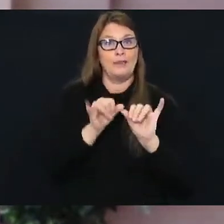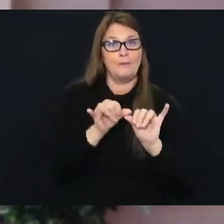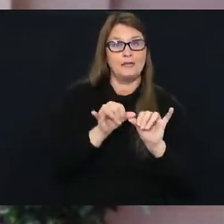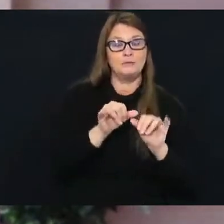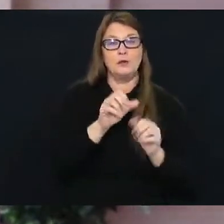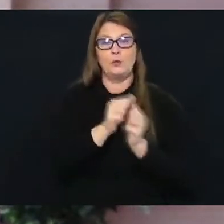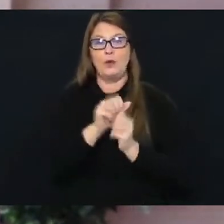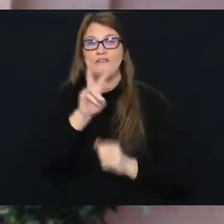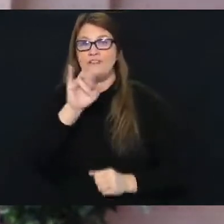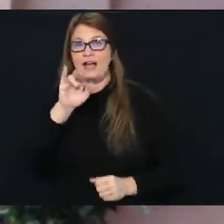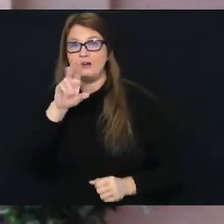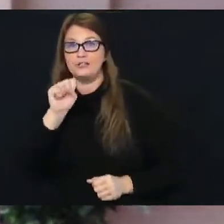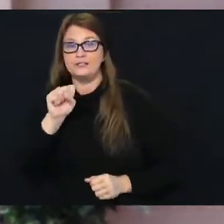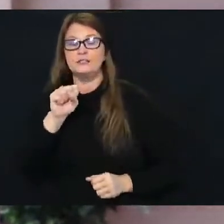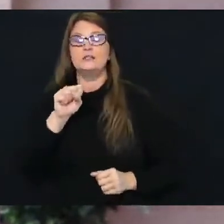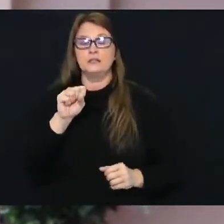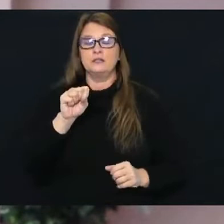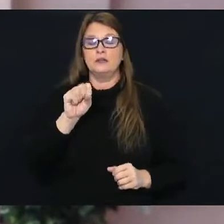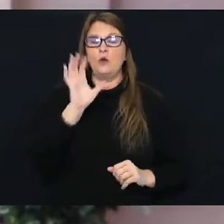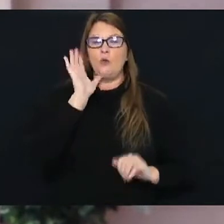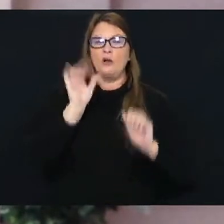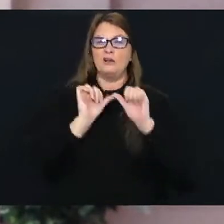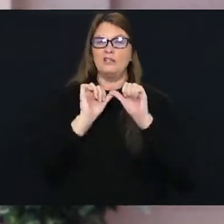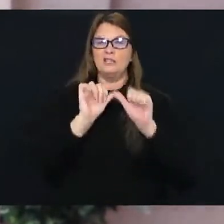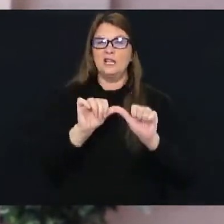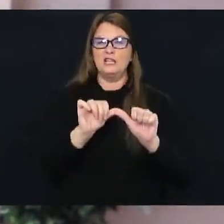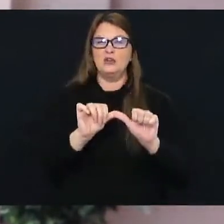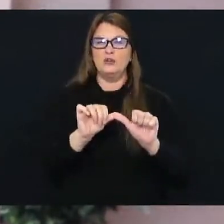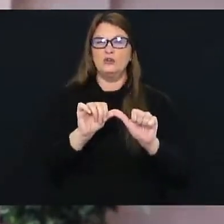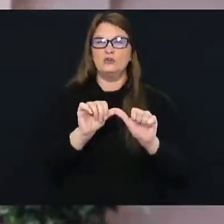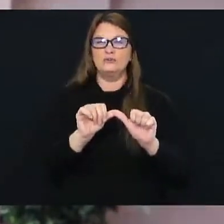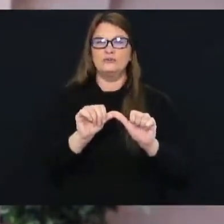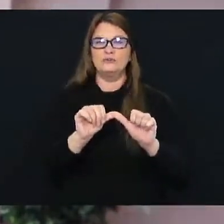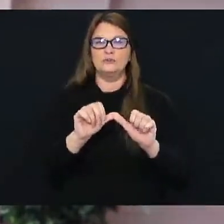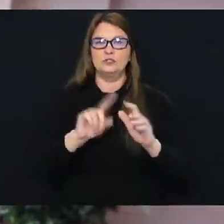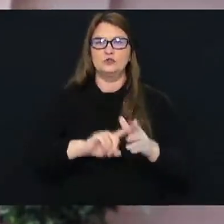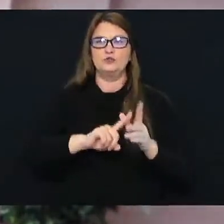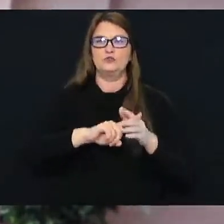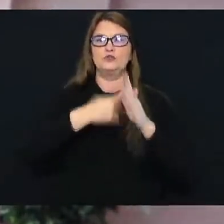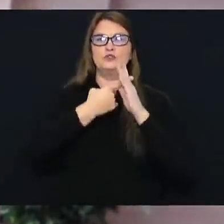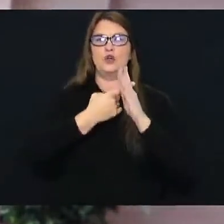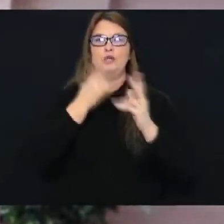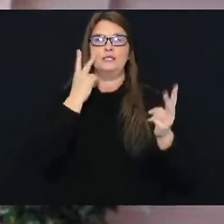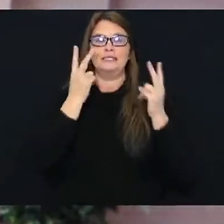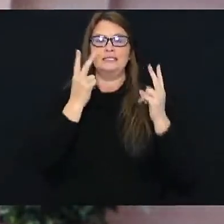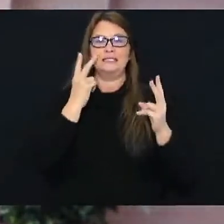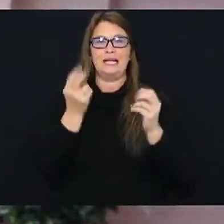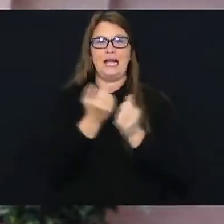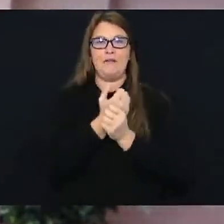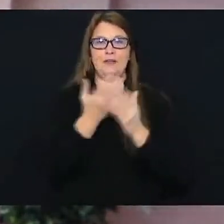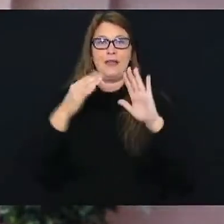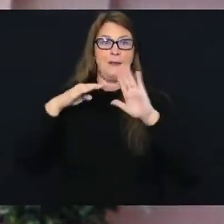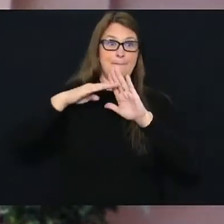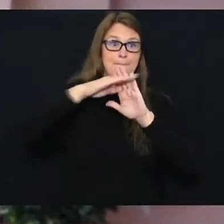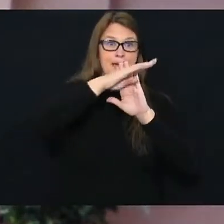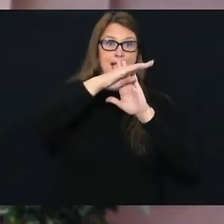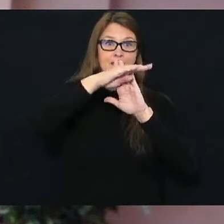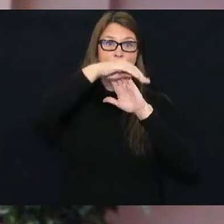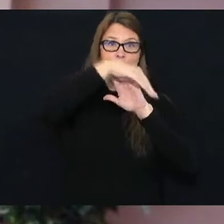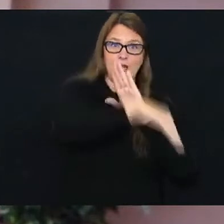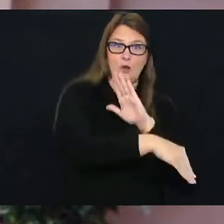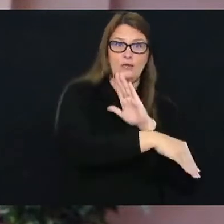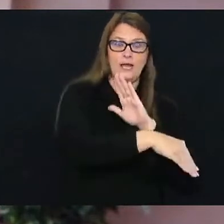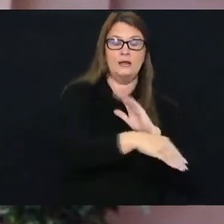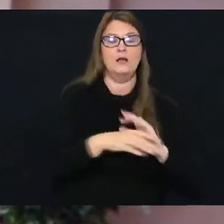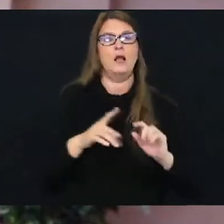the virus, we will continue to hopefully see that start to plateau and come down first. But as the governor